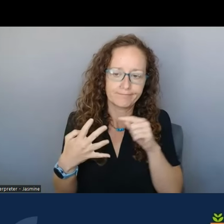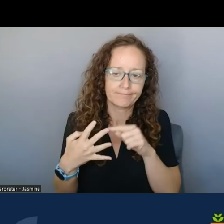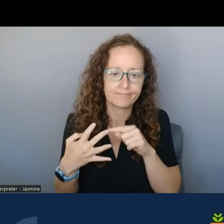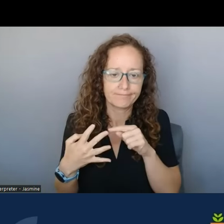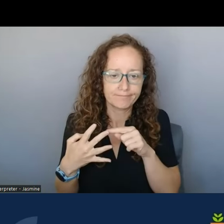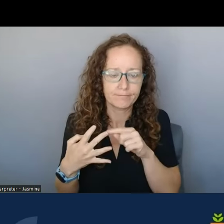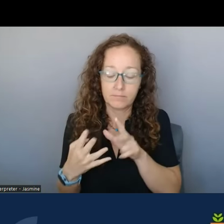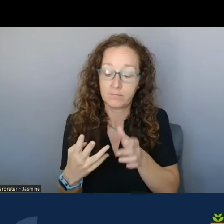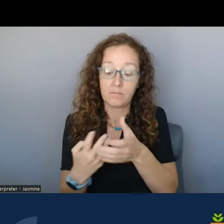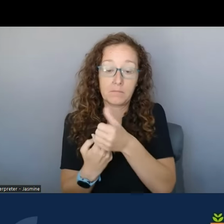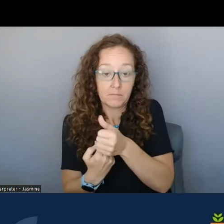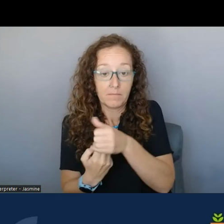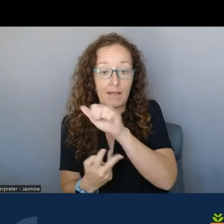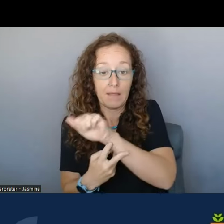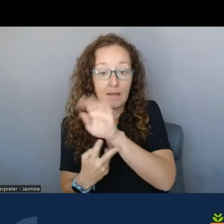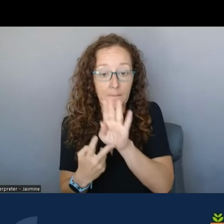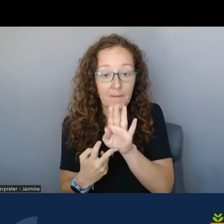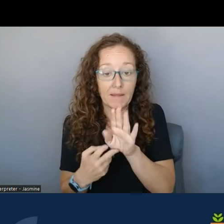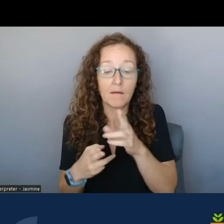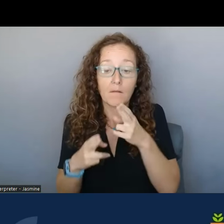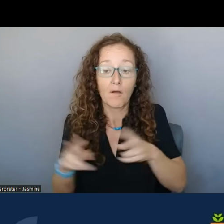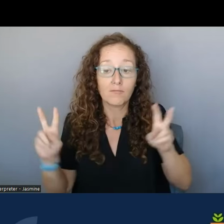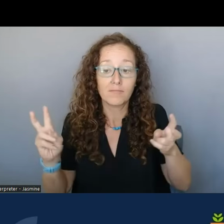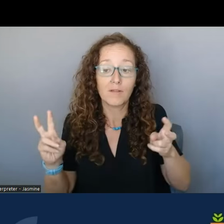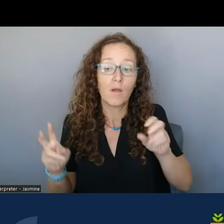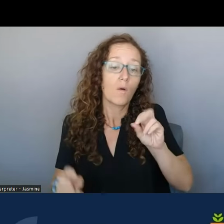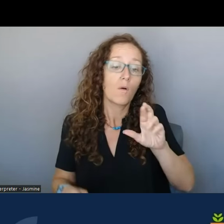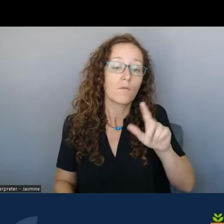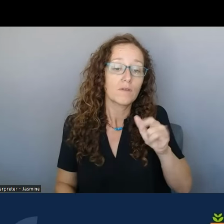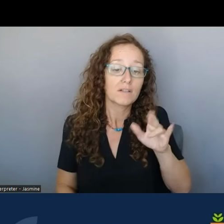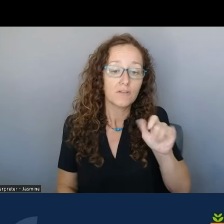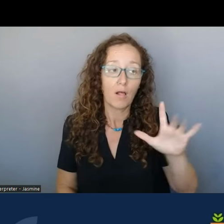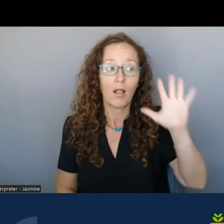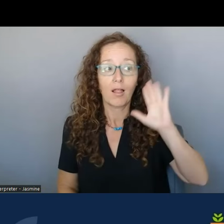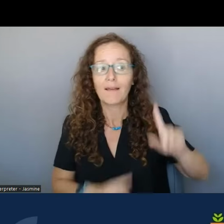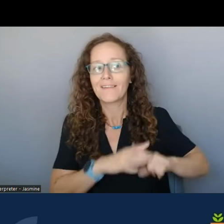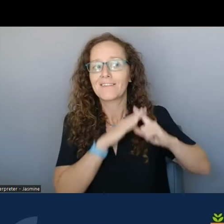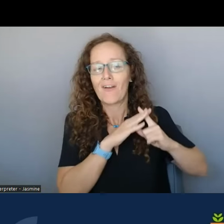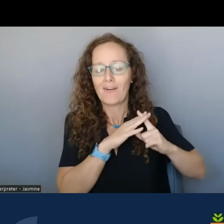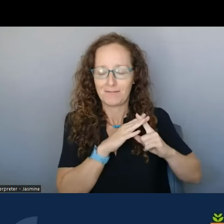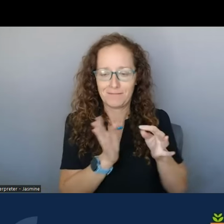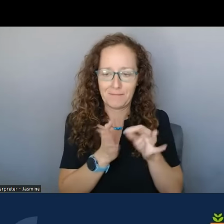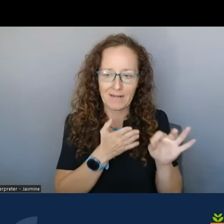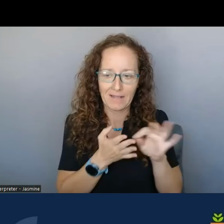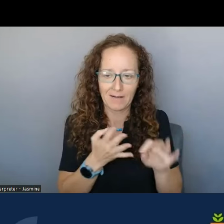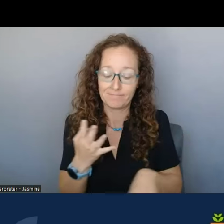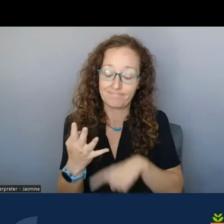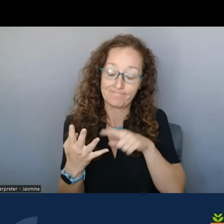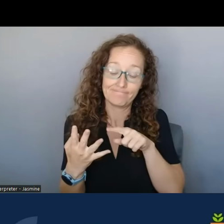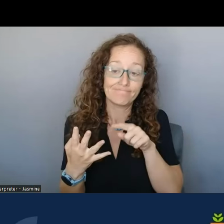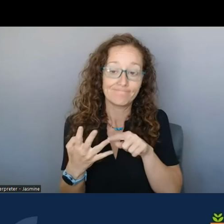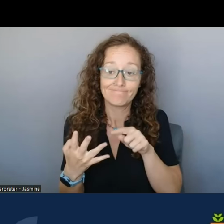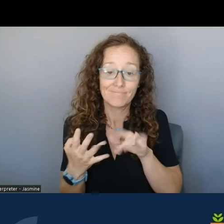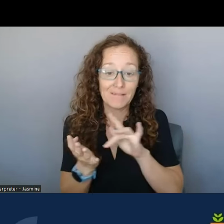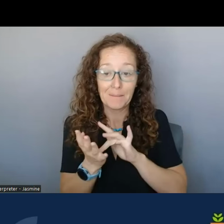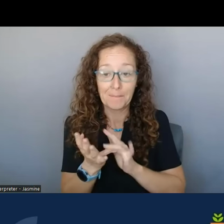Medicare. And so what's not included there in Original Medicare is drug coverage. So